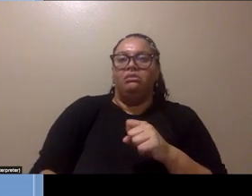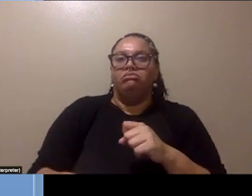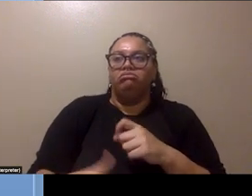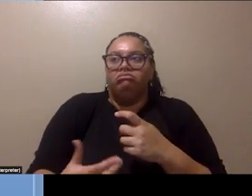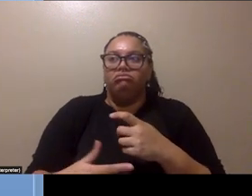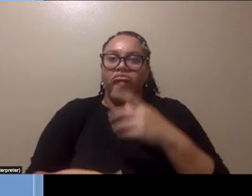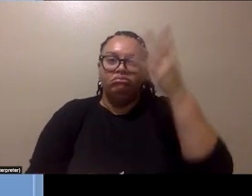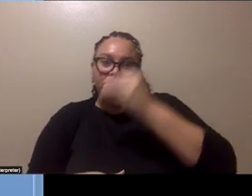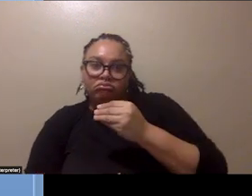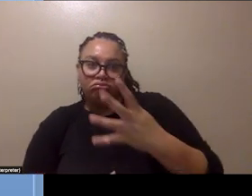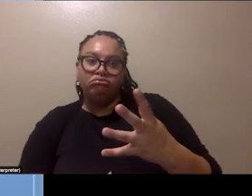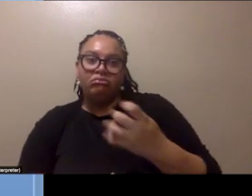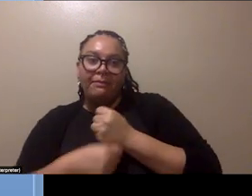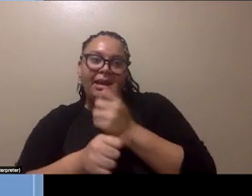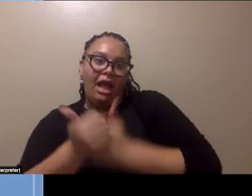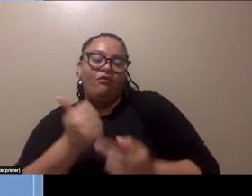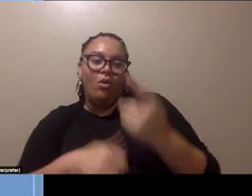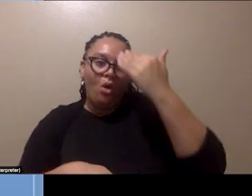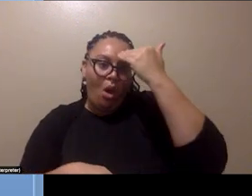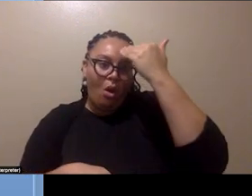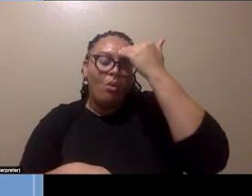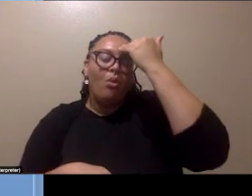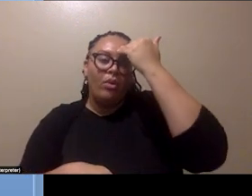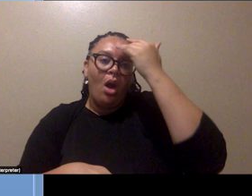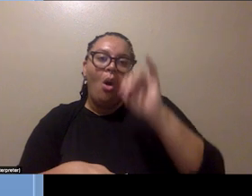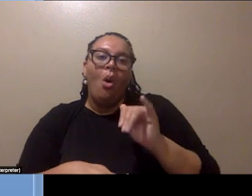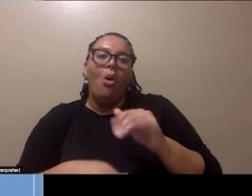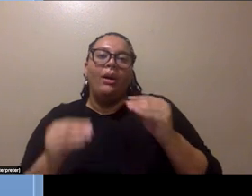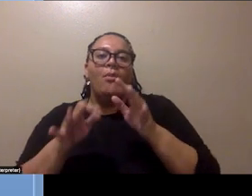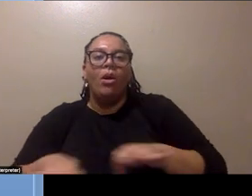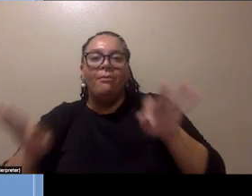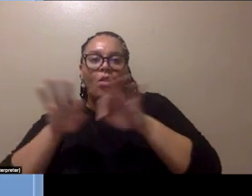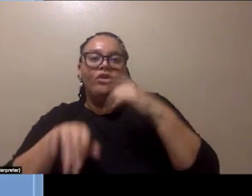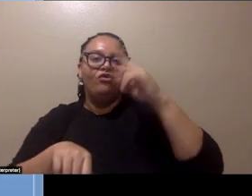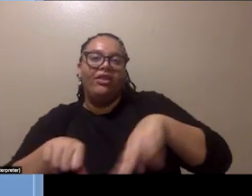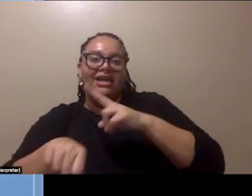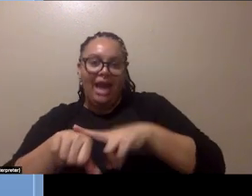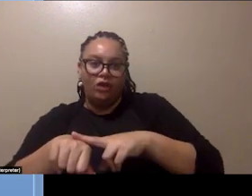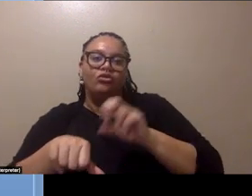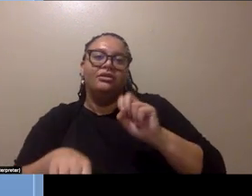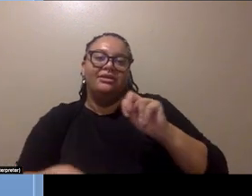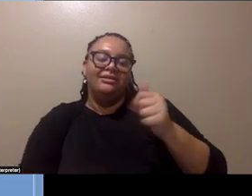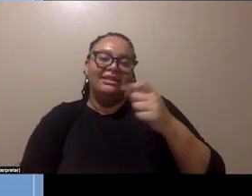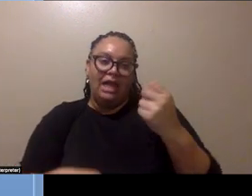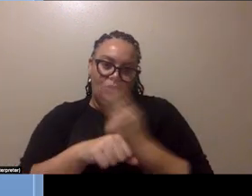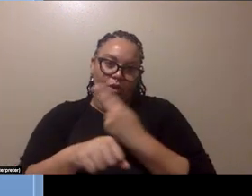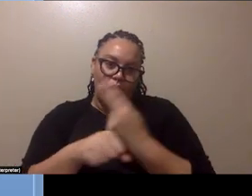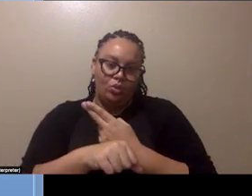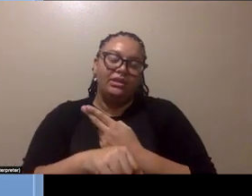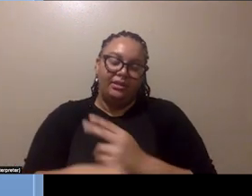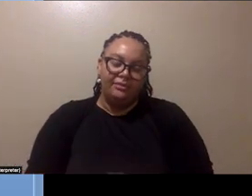just hones in on that point that these older snags are really too decayed, but they were in the stands and they were using some of